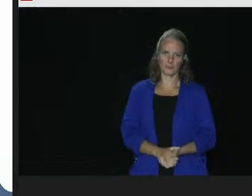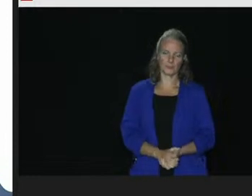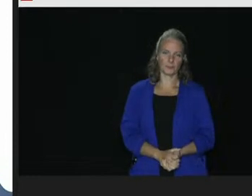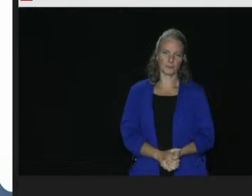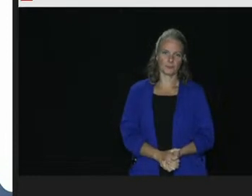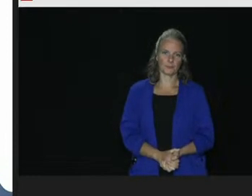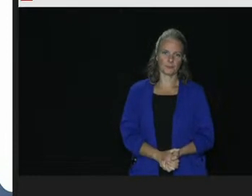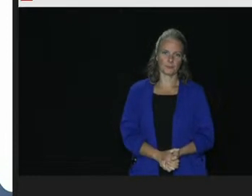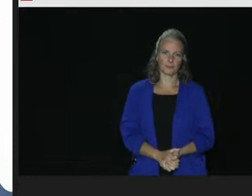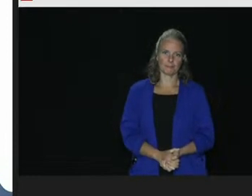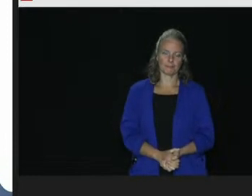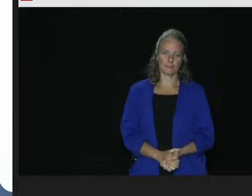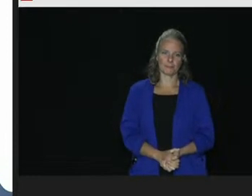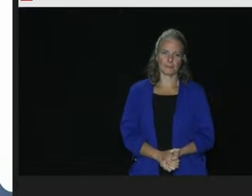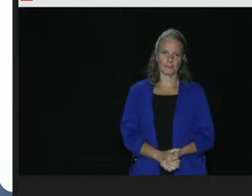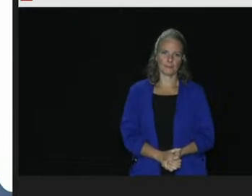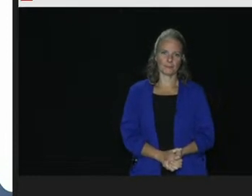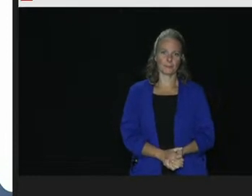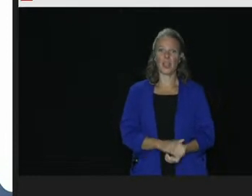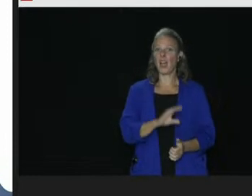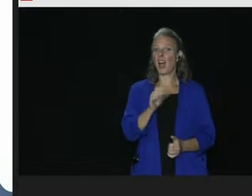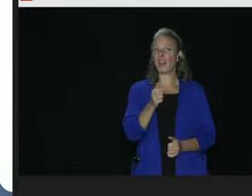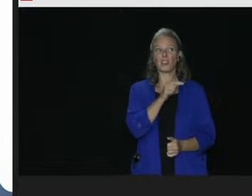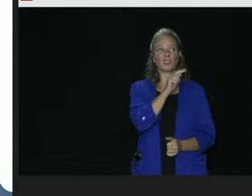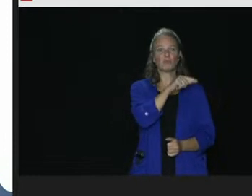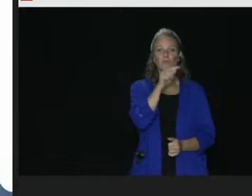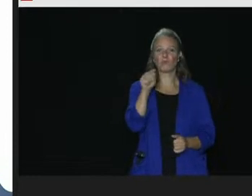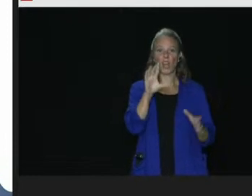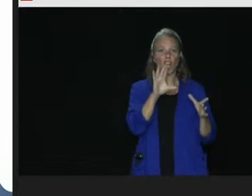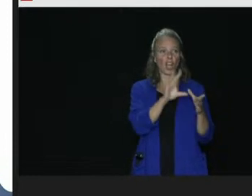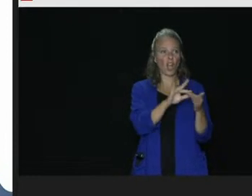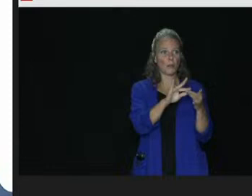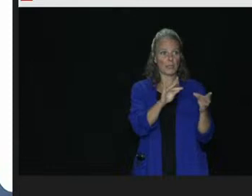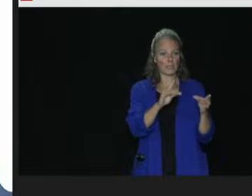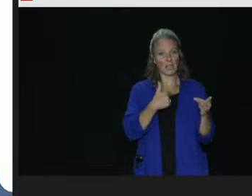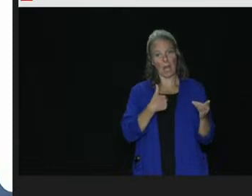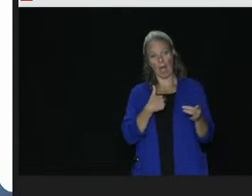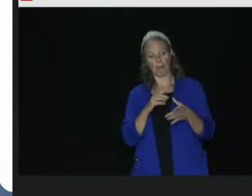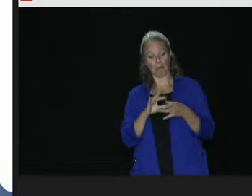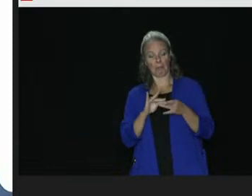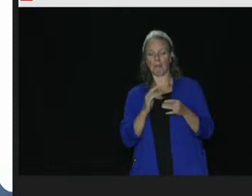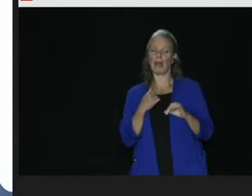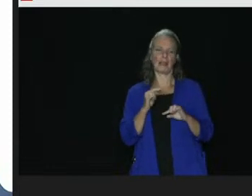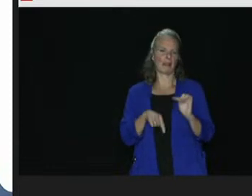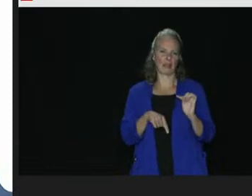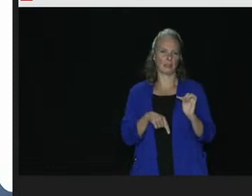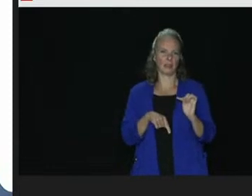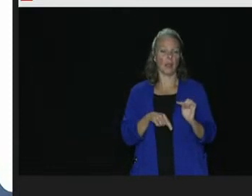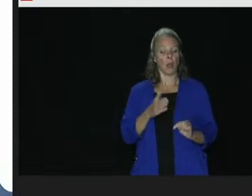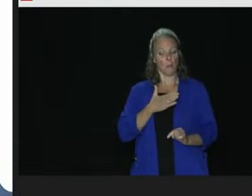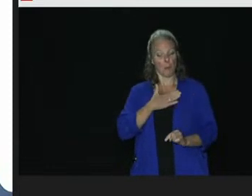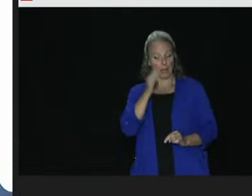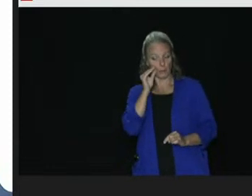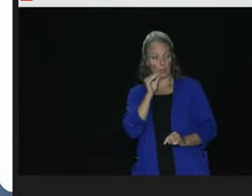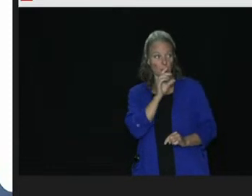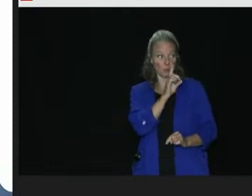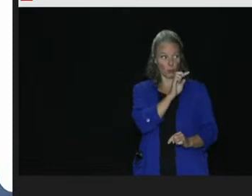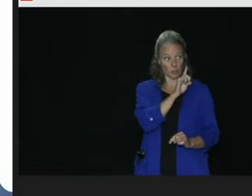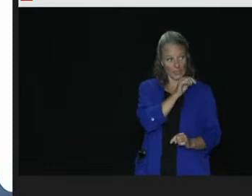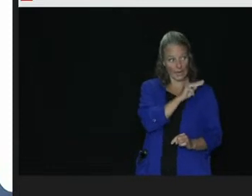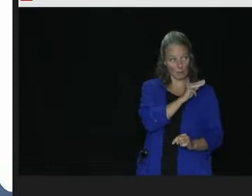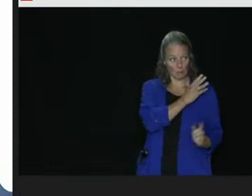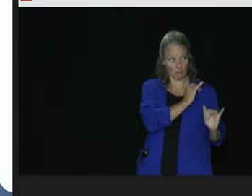I can't comment on what others may have said, but in my opinion, and in Dr. Tam's opinion as well, I believe,